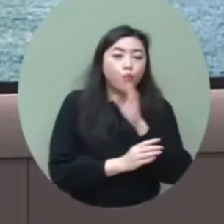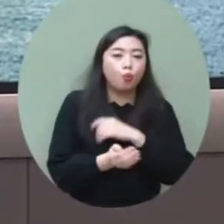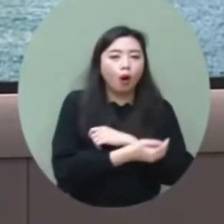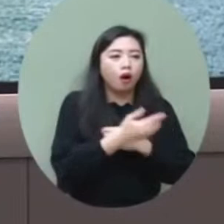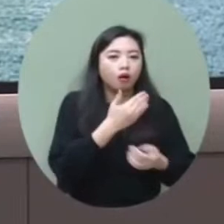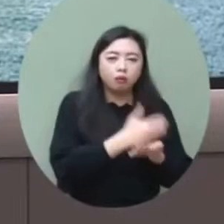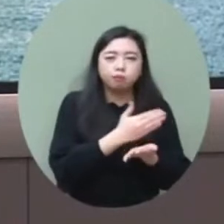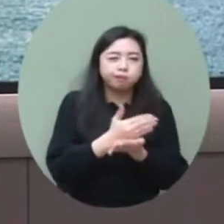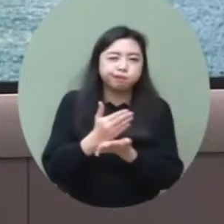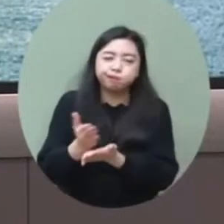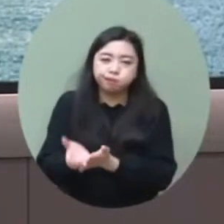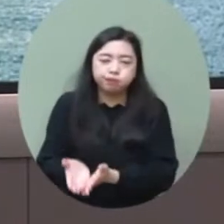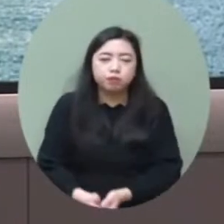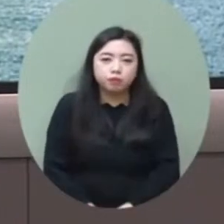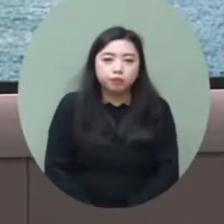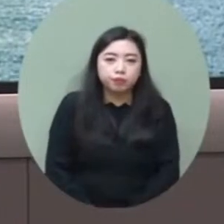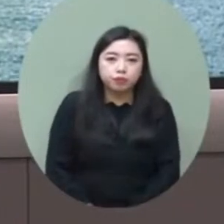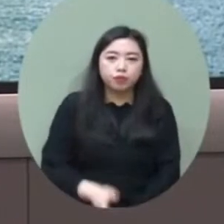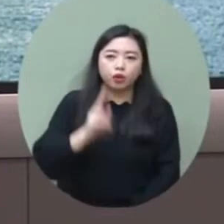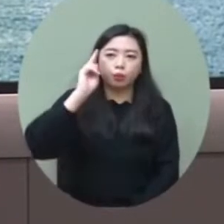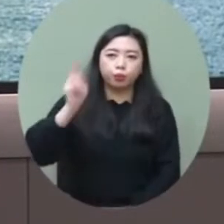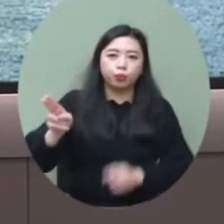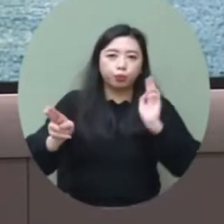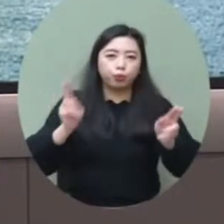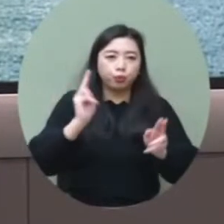Center, Penny's Bay, and so on.